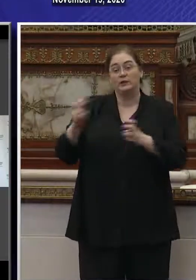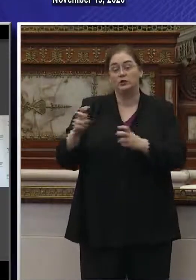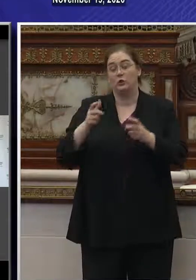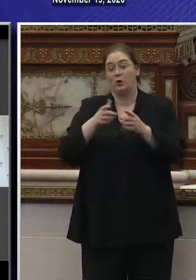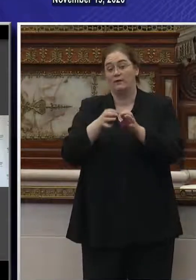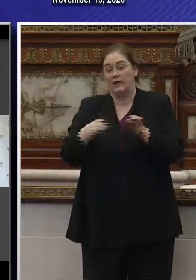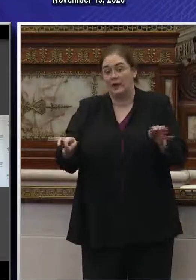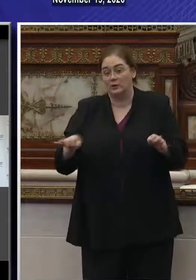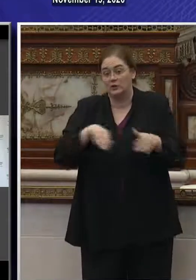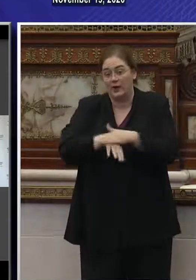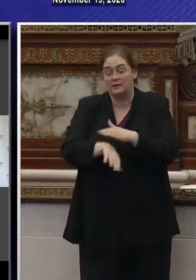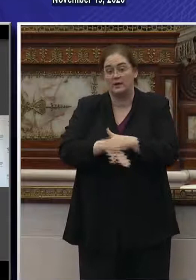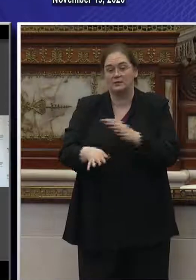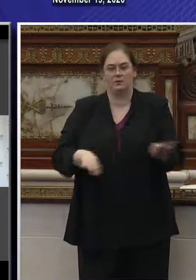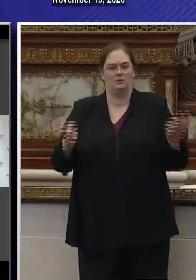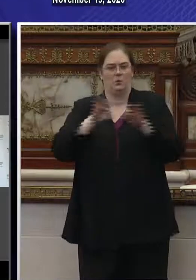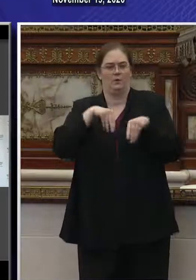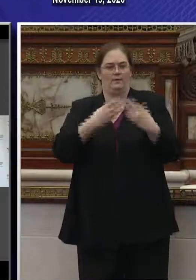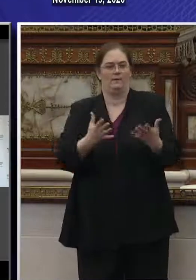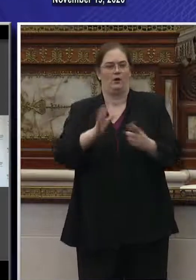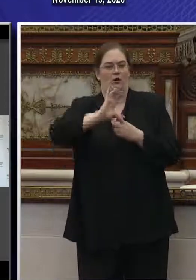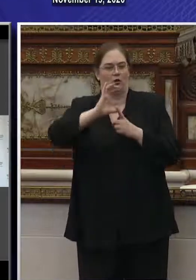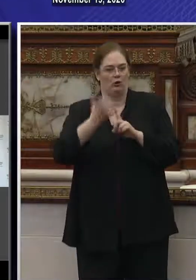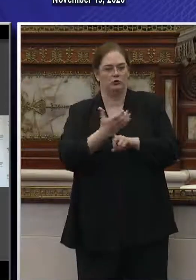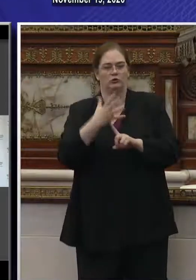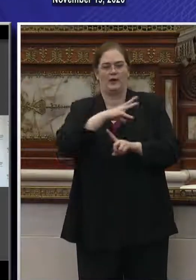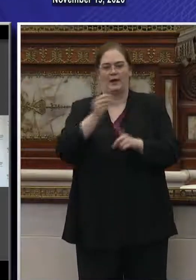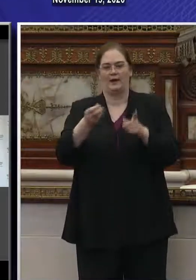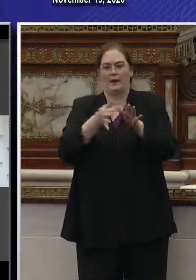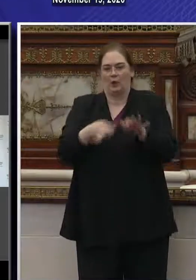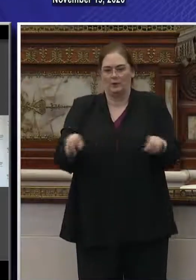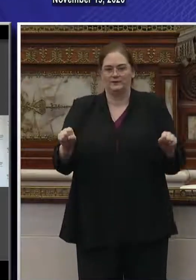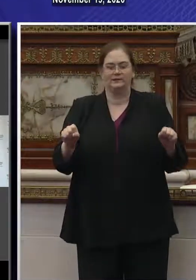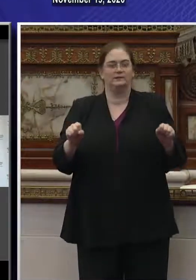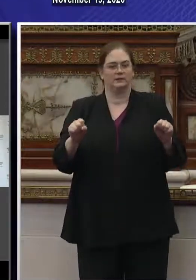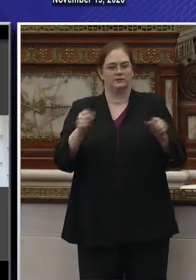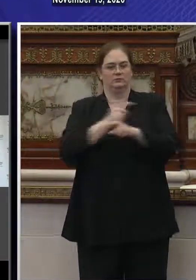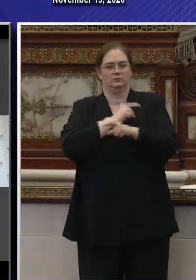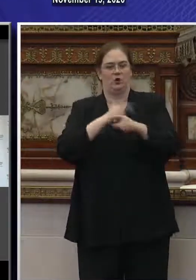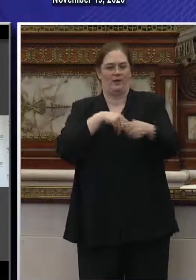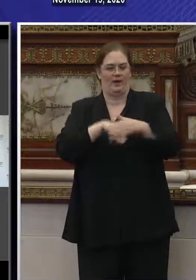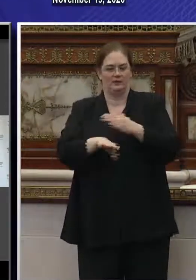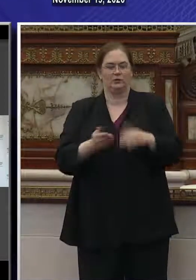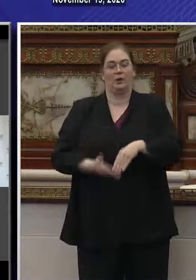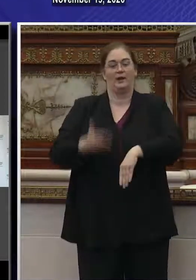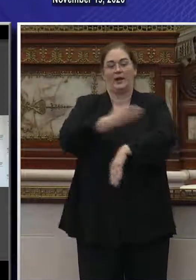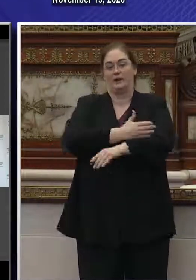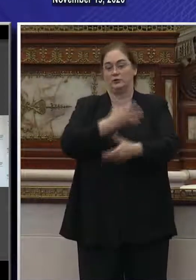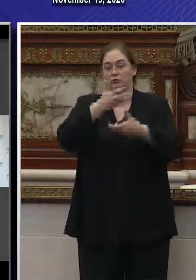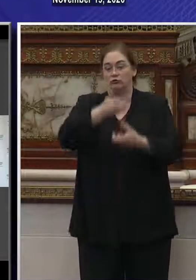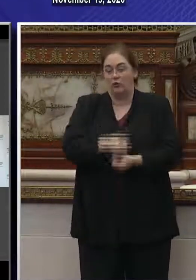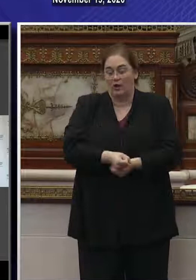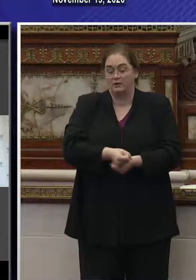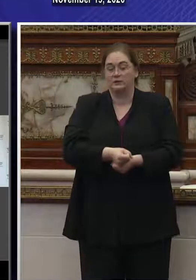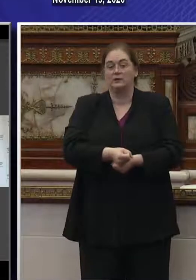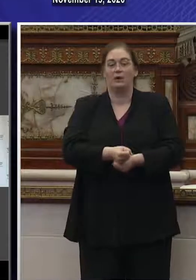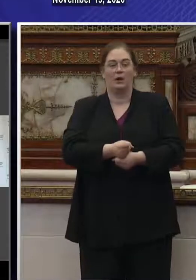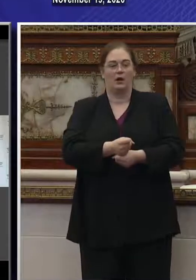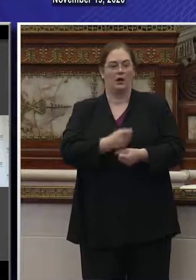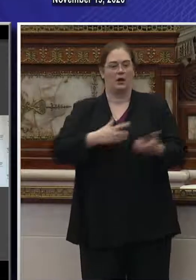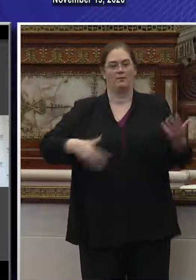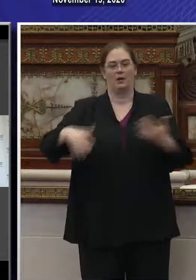language access and the importance of providing culturally and linguistically appropriate access to enhance trust among